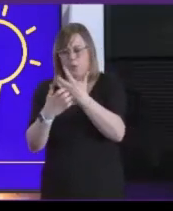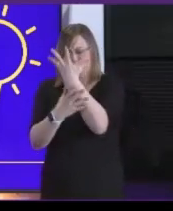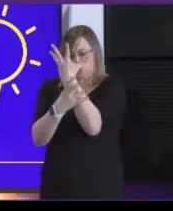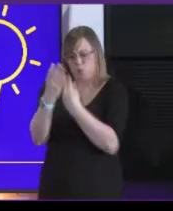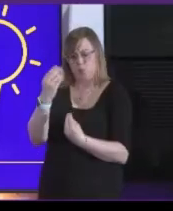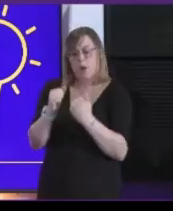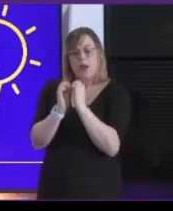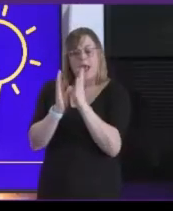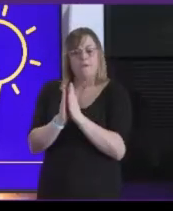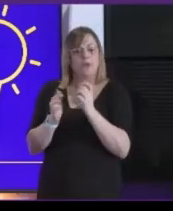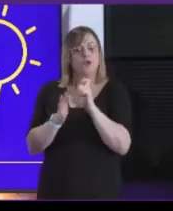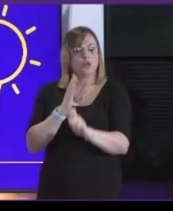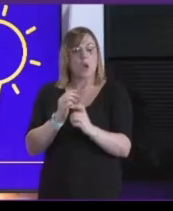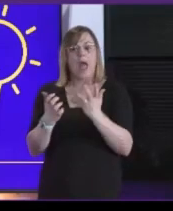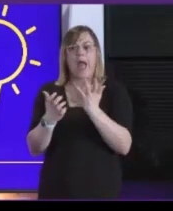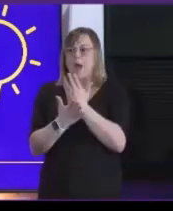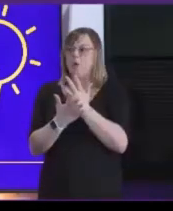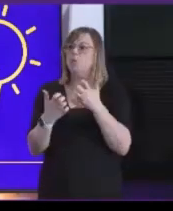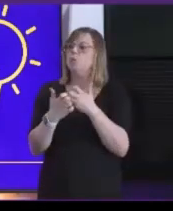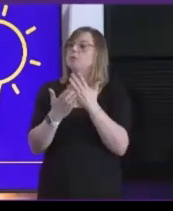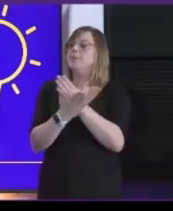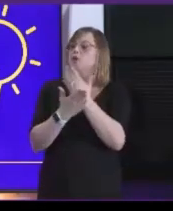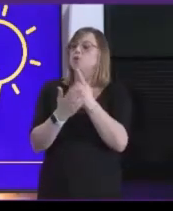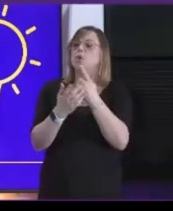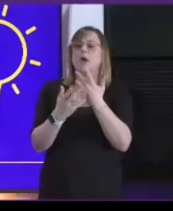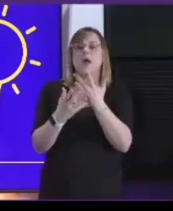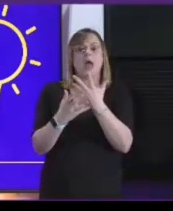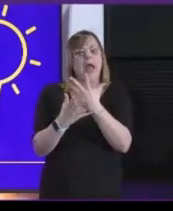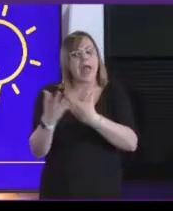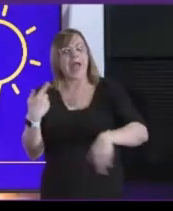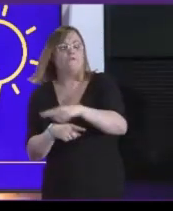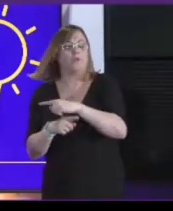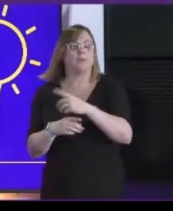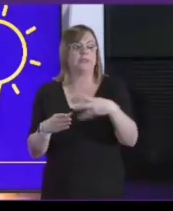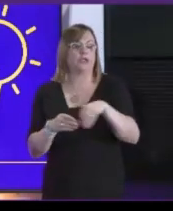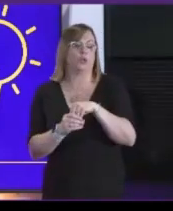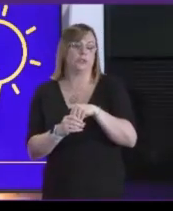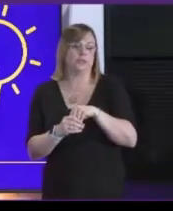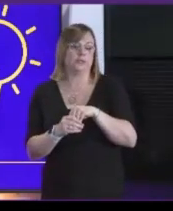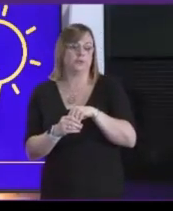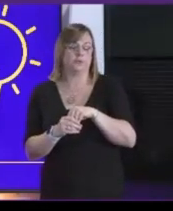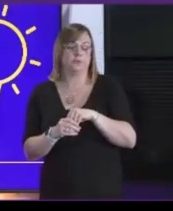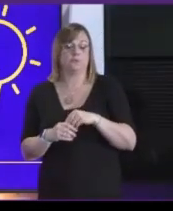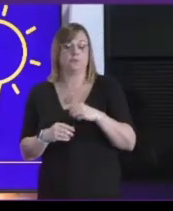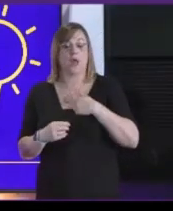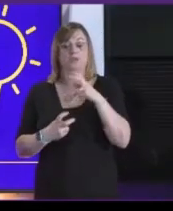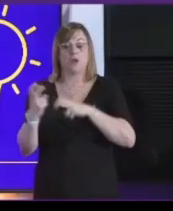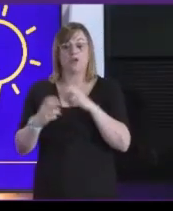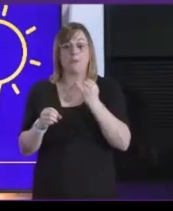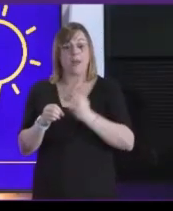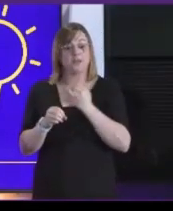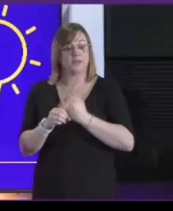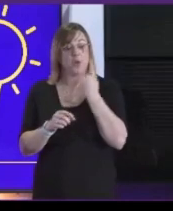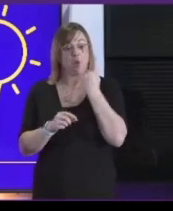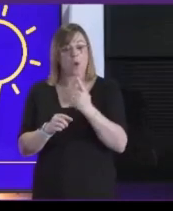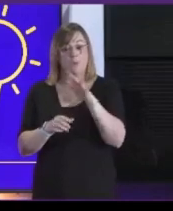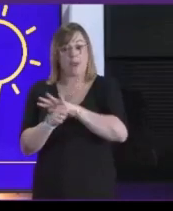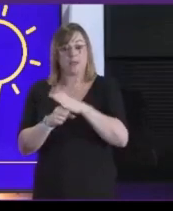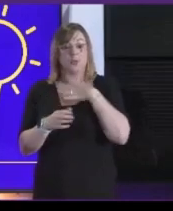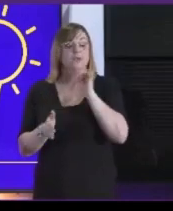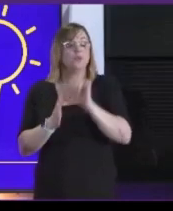How do you ensure that you're including everyone in whatever your discipline might be? I would argue medicine is probably one of the places we need to